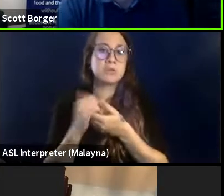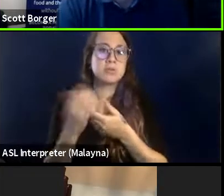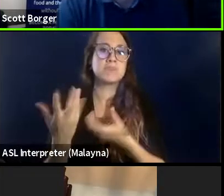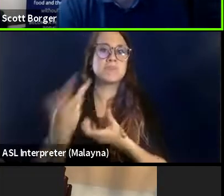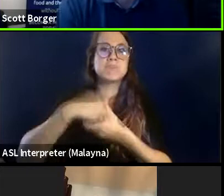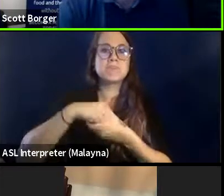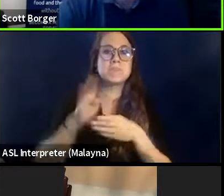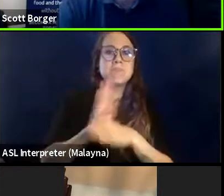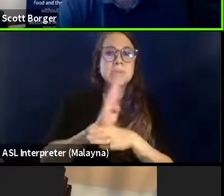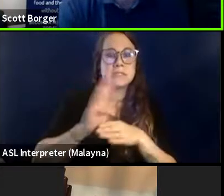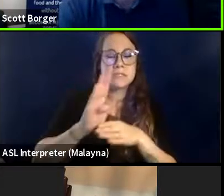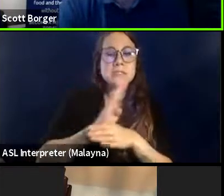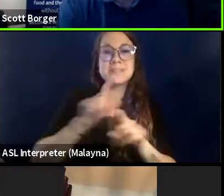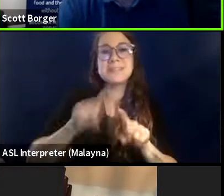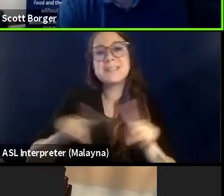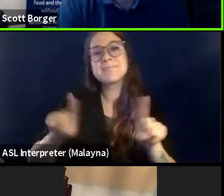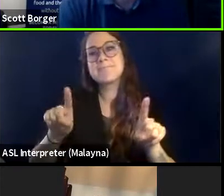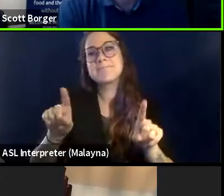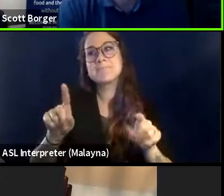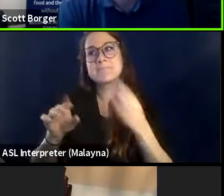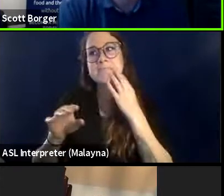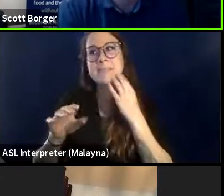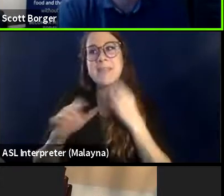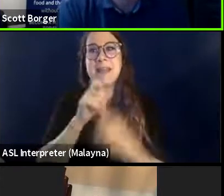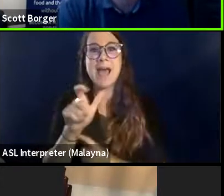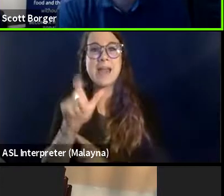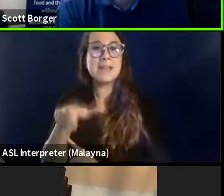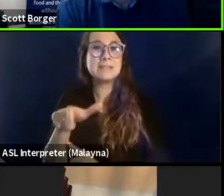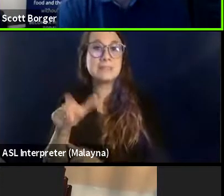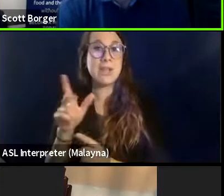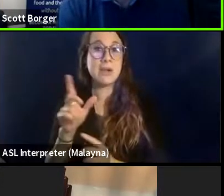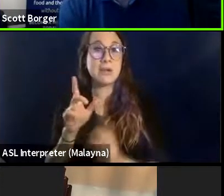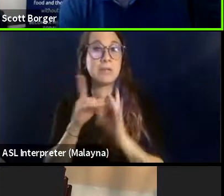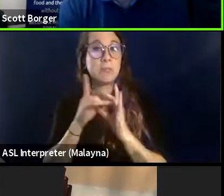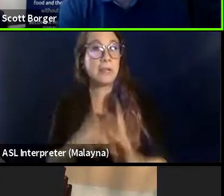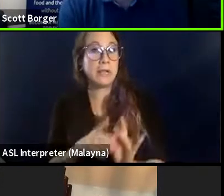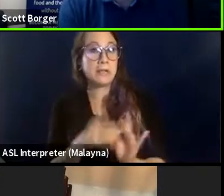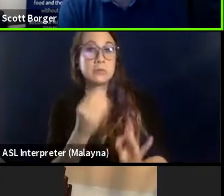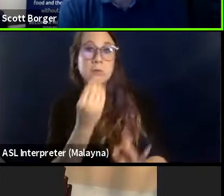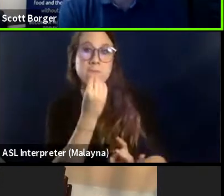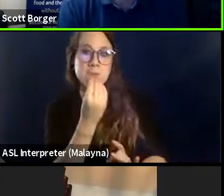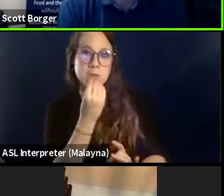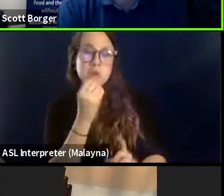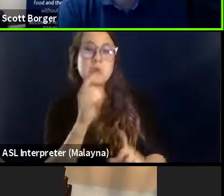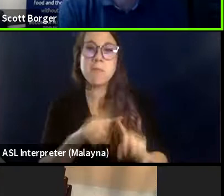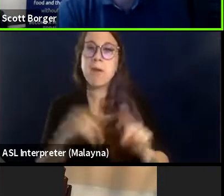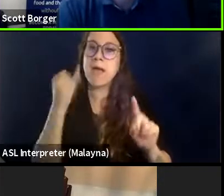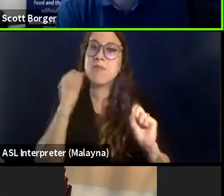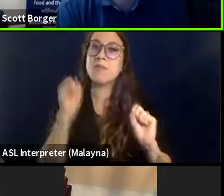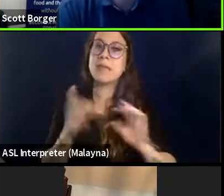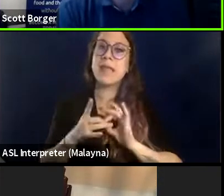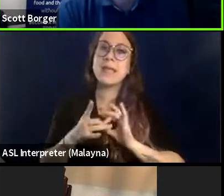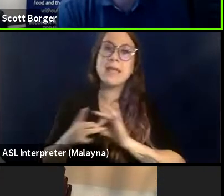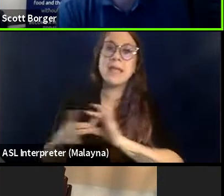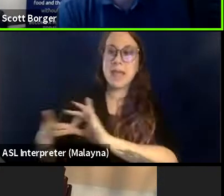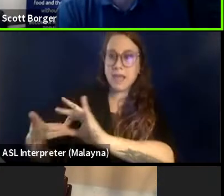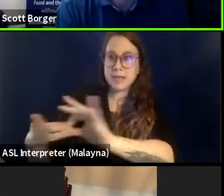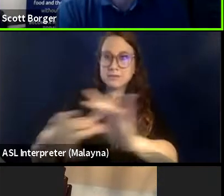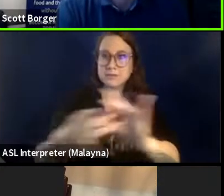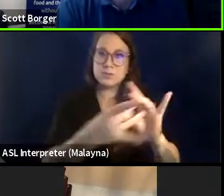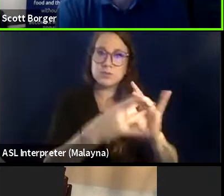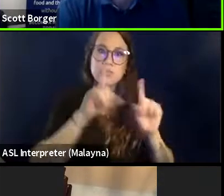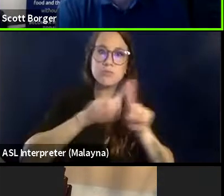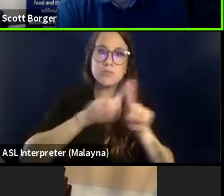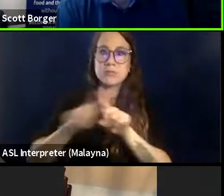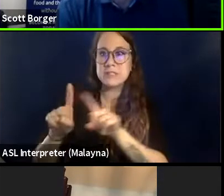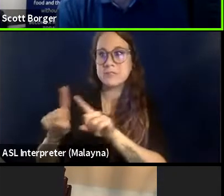other groups that might be not necessarily related to food, but if by connecting them to those partners that